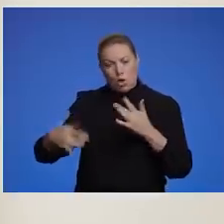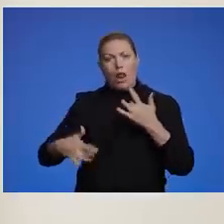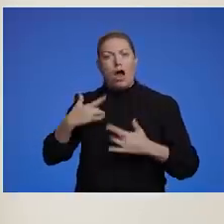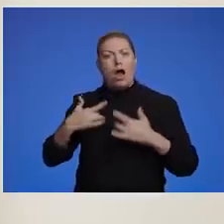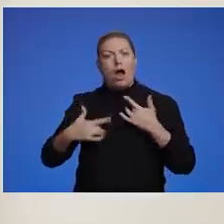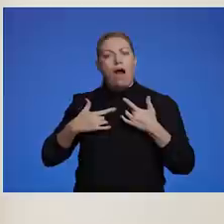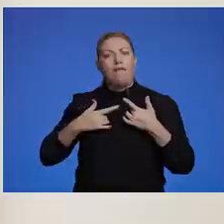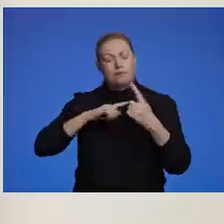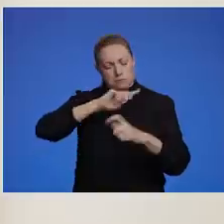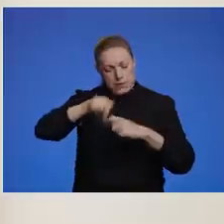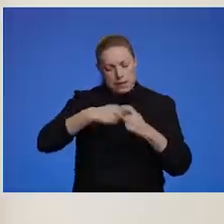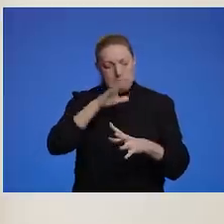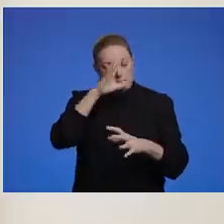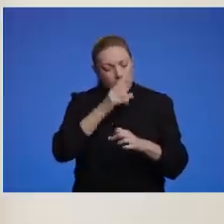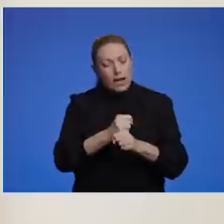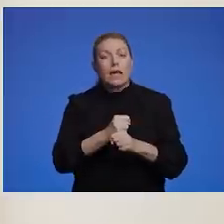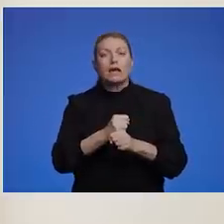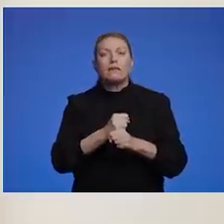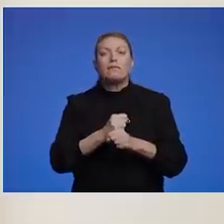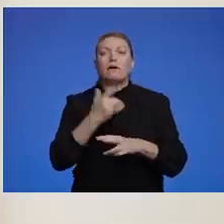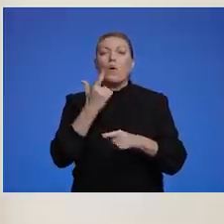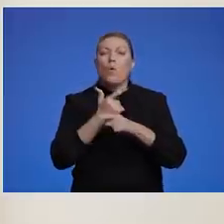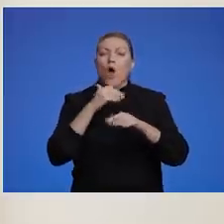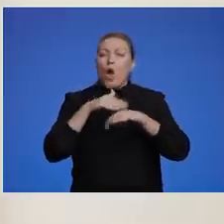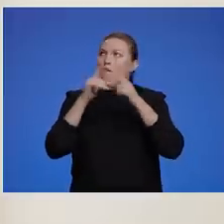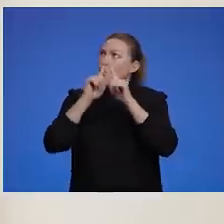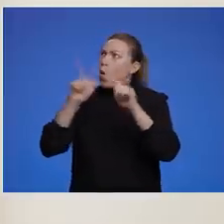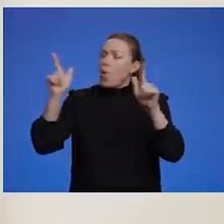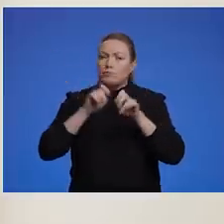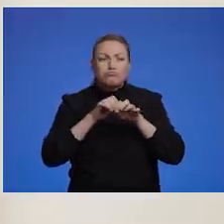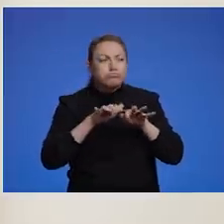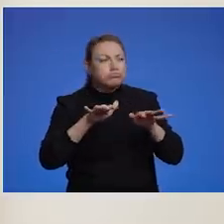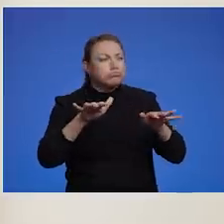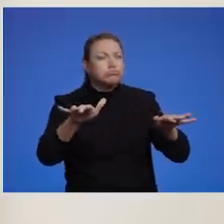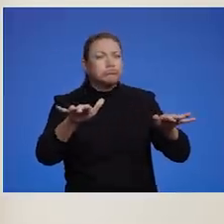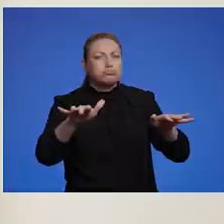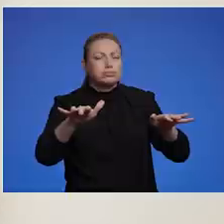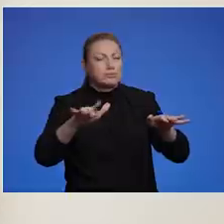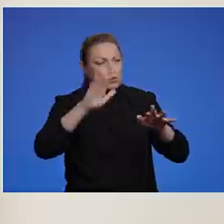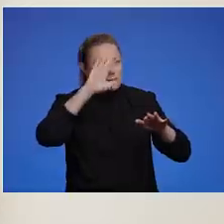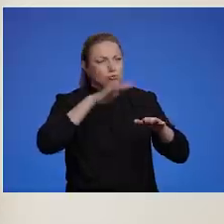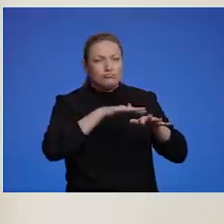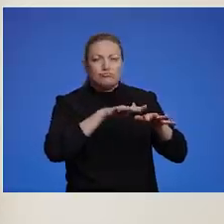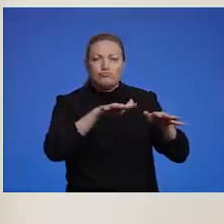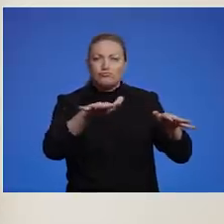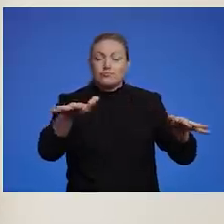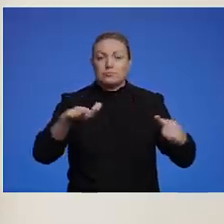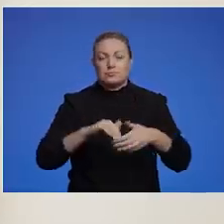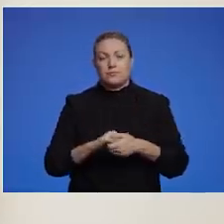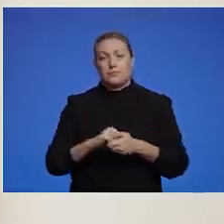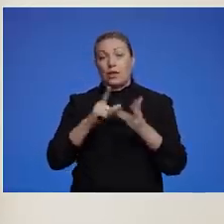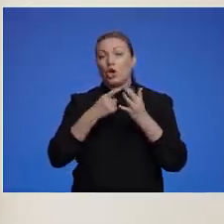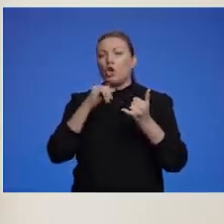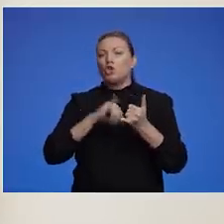became believers. Thus, the word of the Lord spread through the whole countryside. But the Jews worked upon some